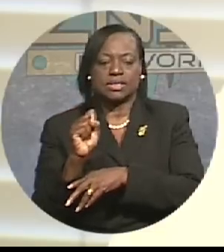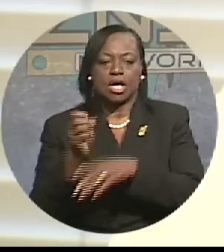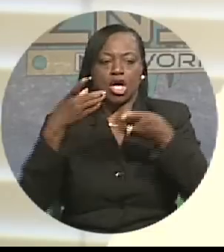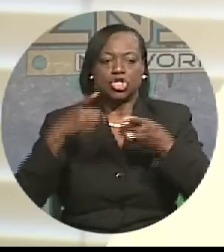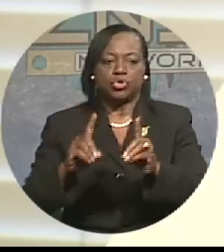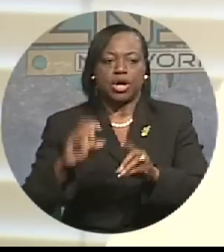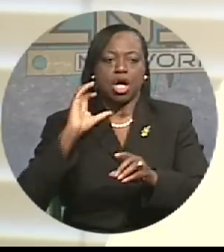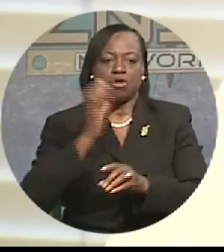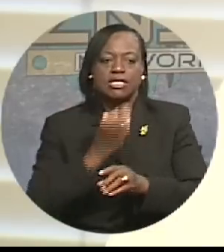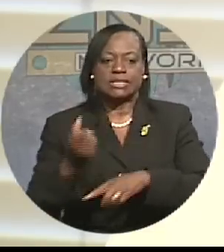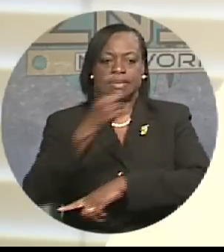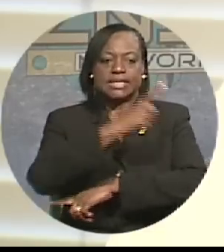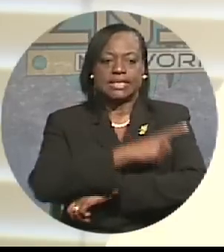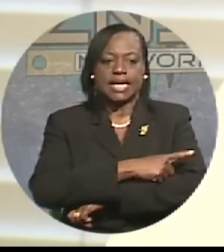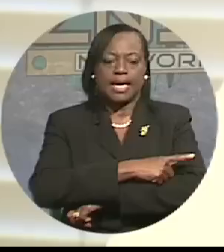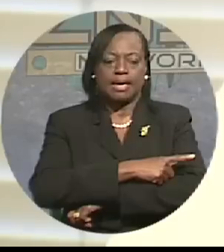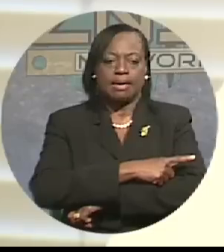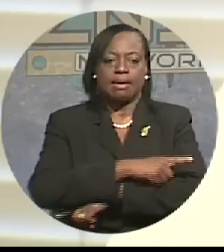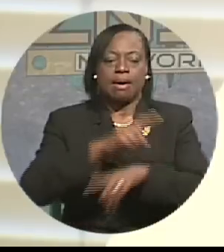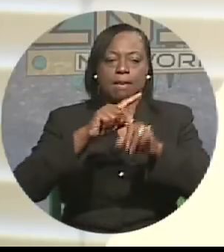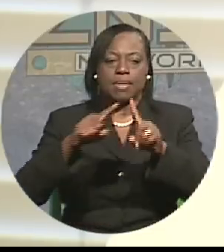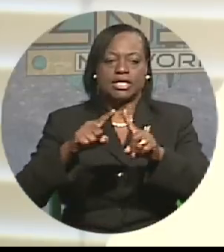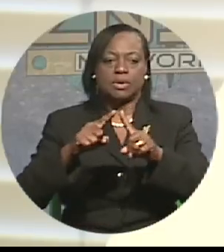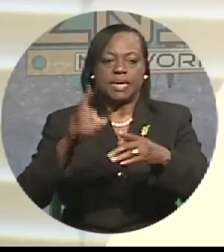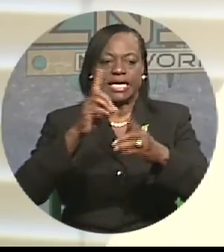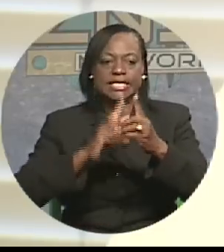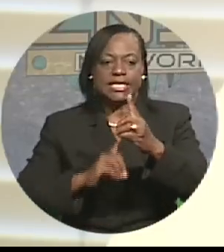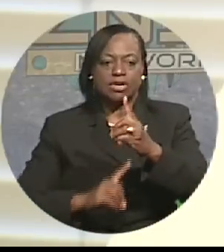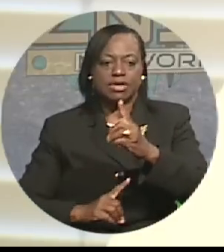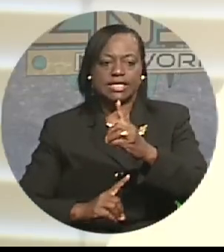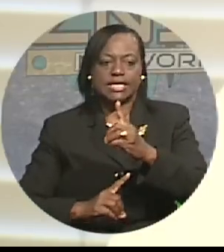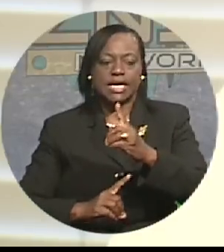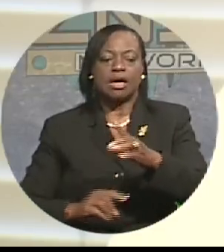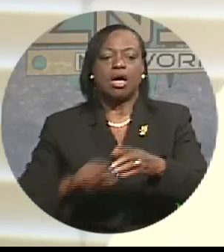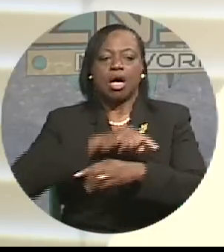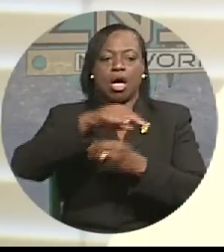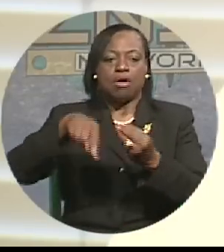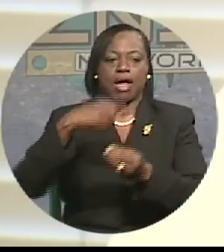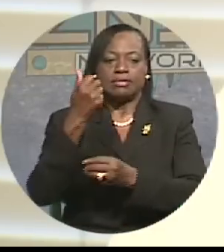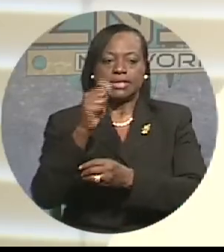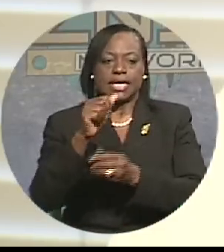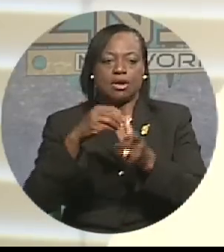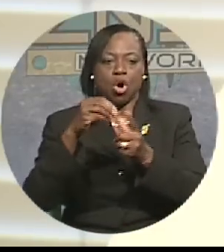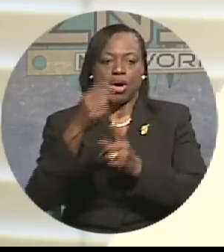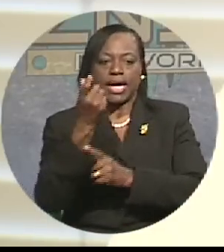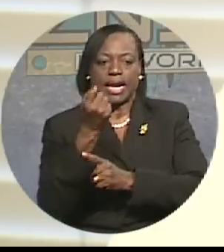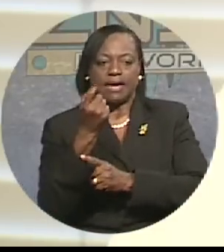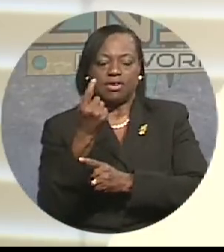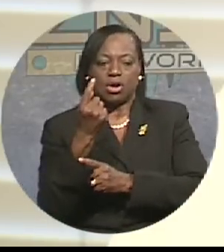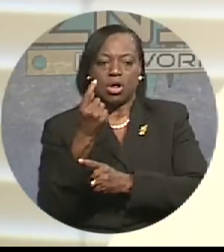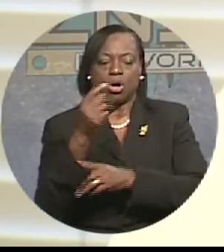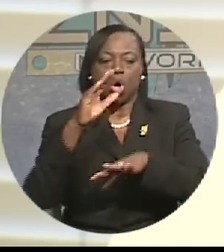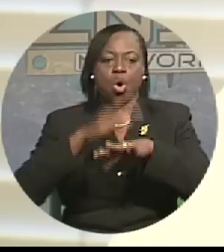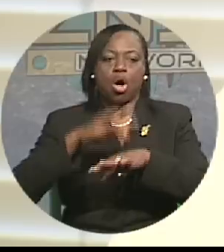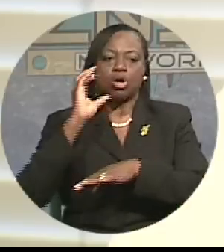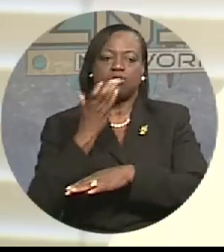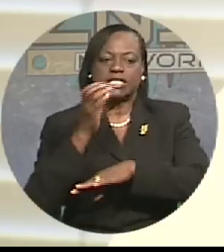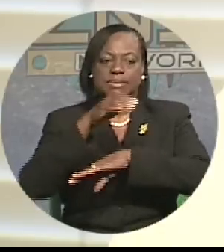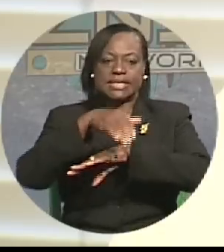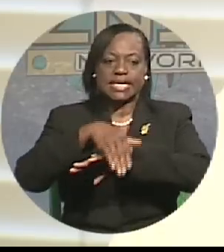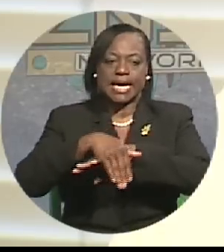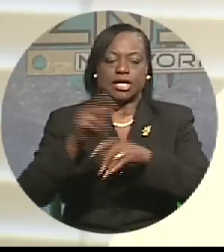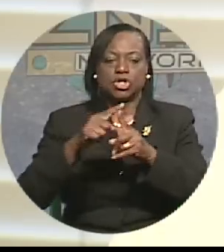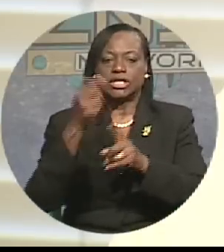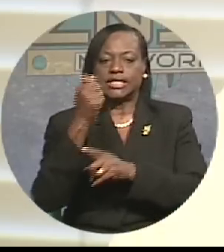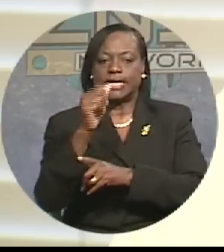Day, but will be decreasing around 10, 11 o'clock on Christmas night to about